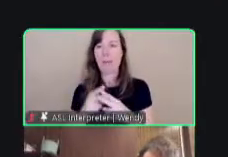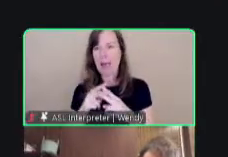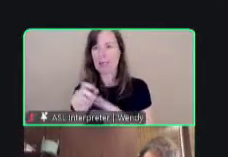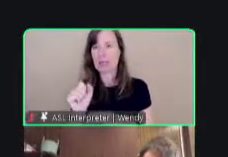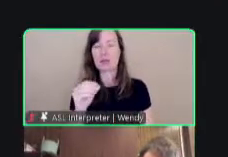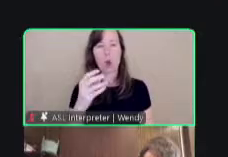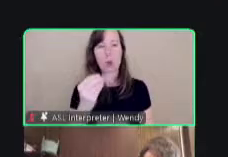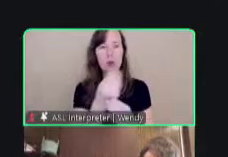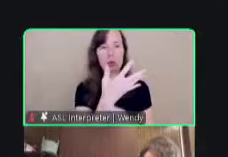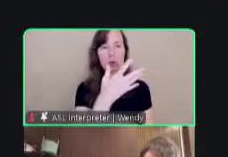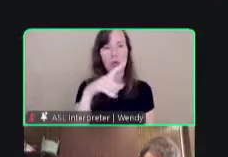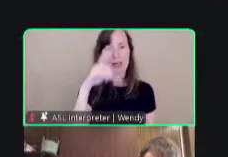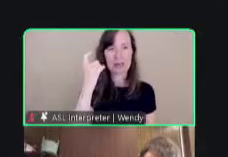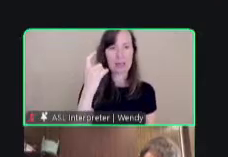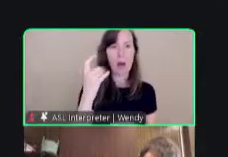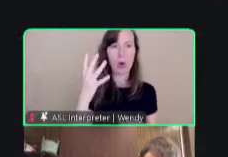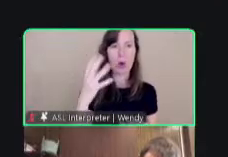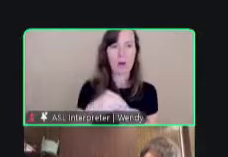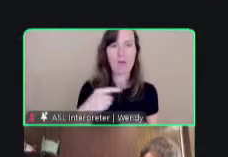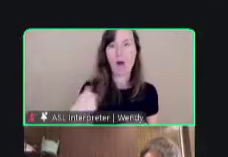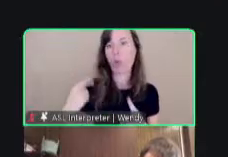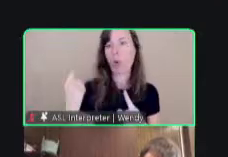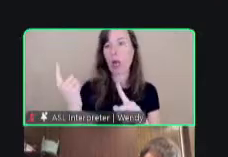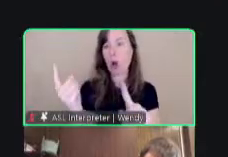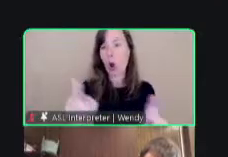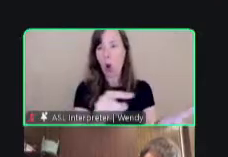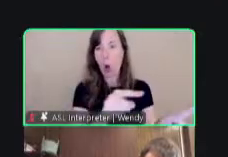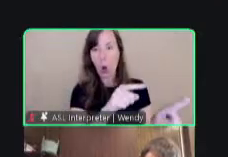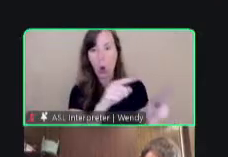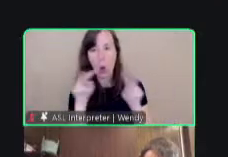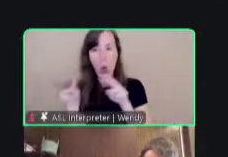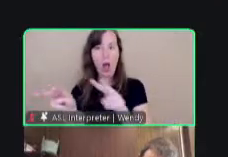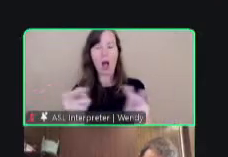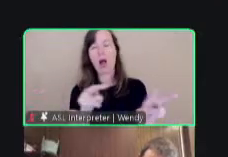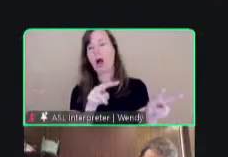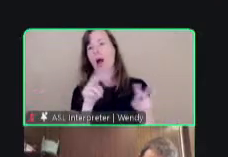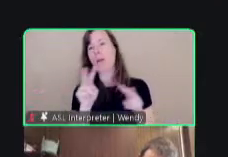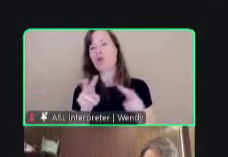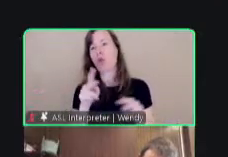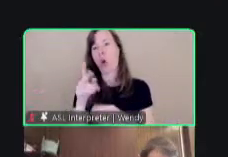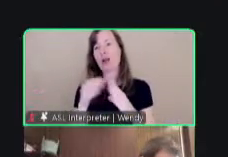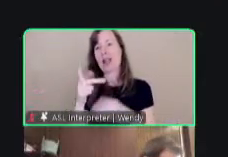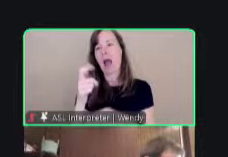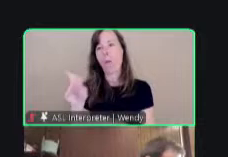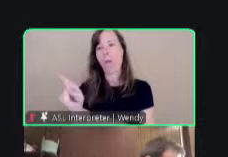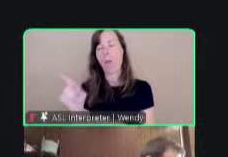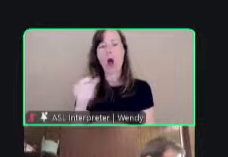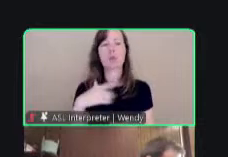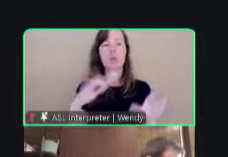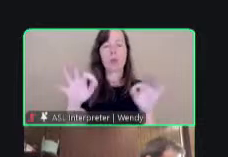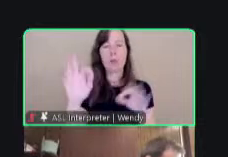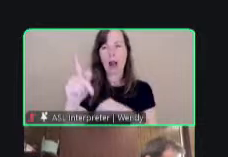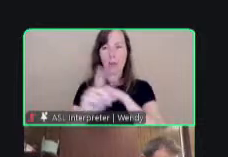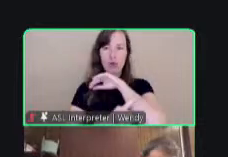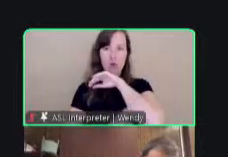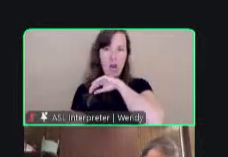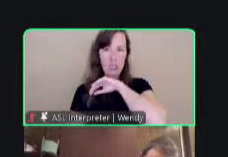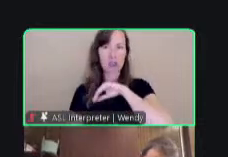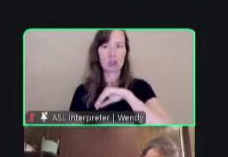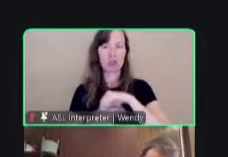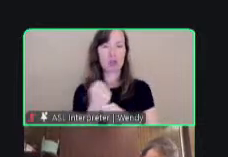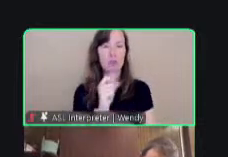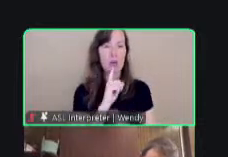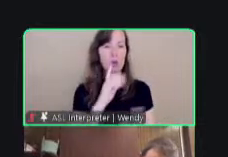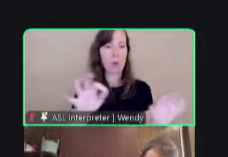do patrols of town parks to pick up the trash and make sure the trash cans and the litter is picked up and the